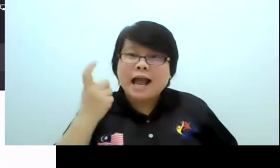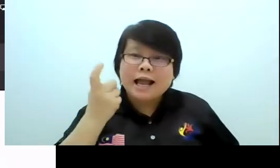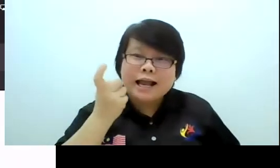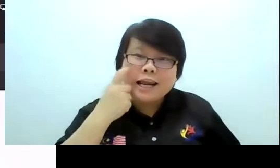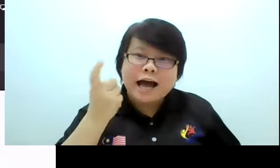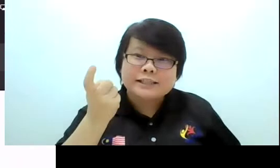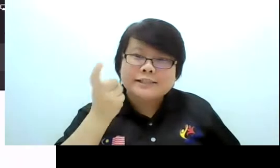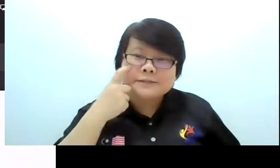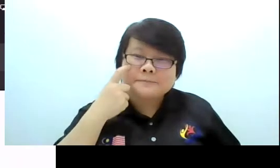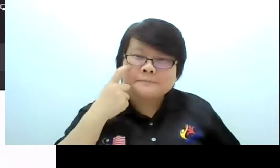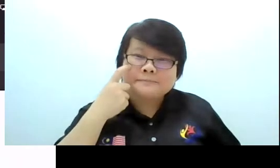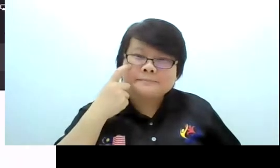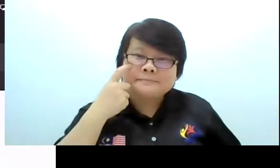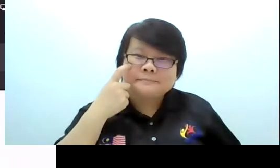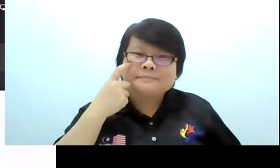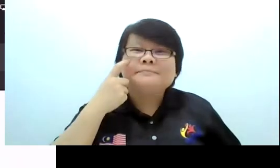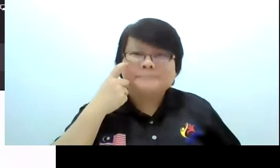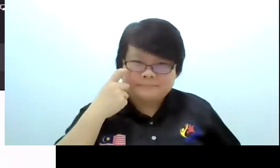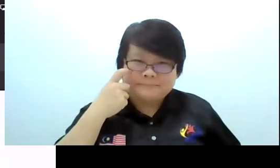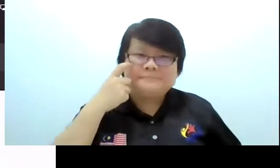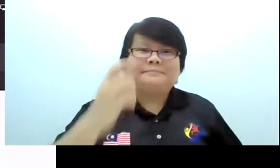and glass.